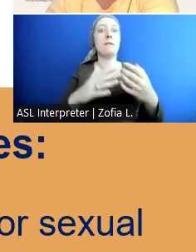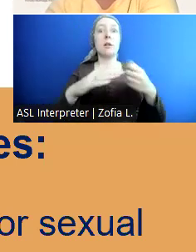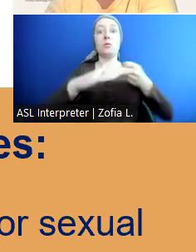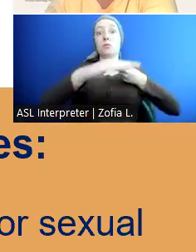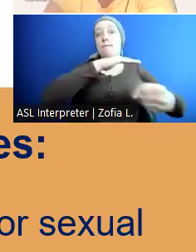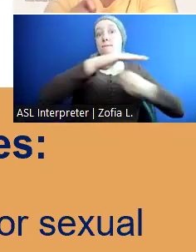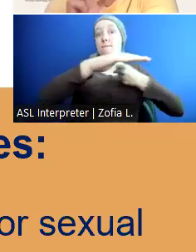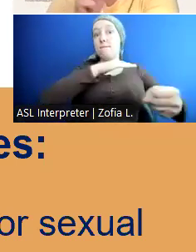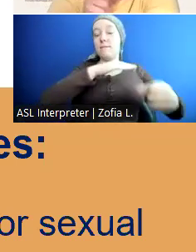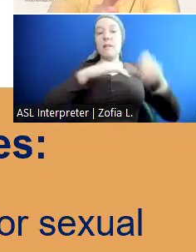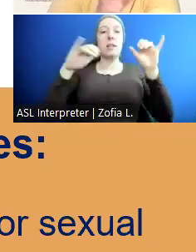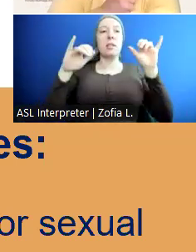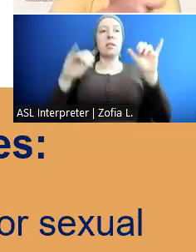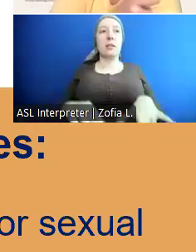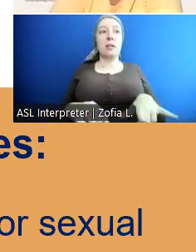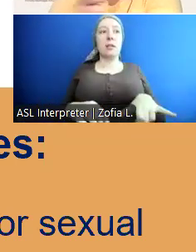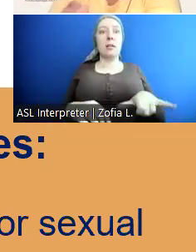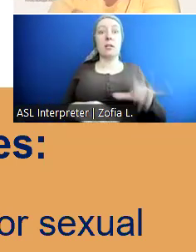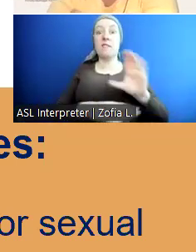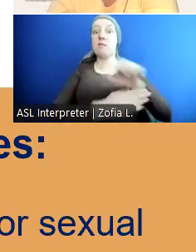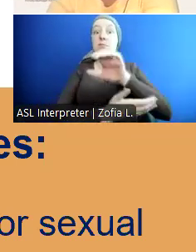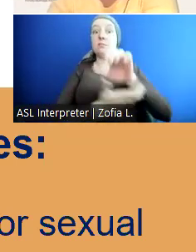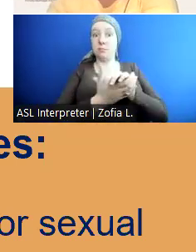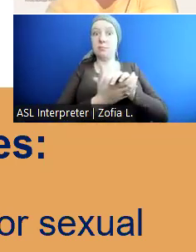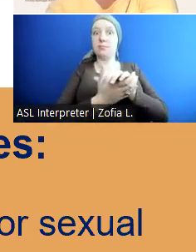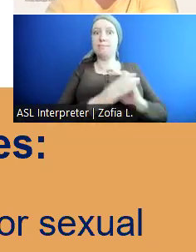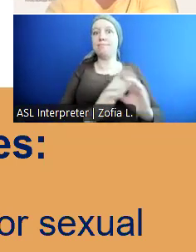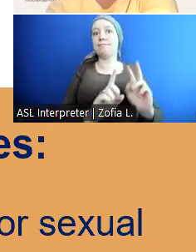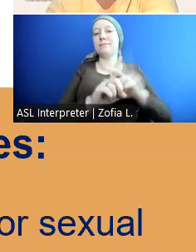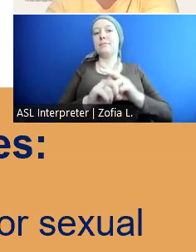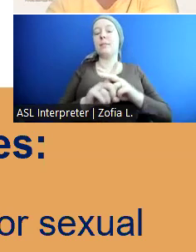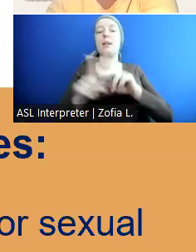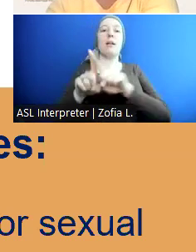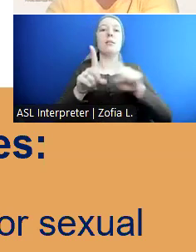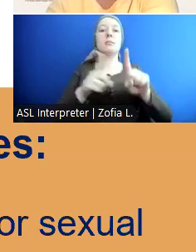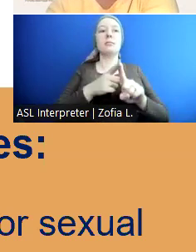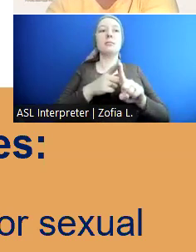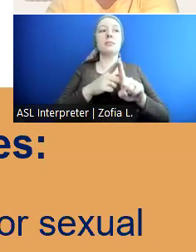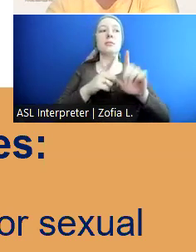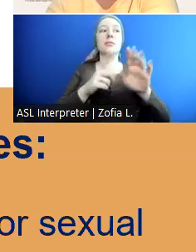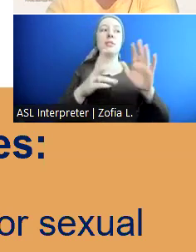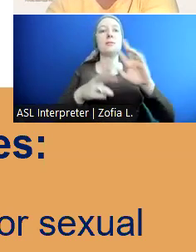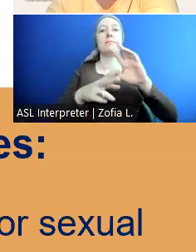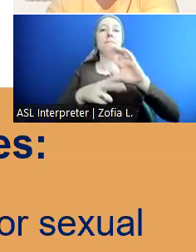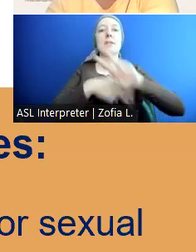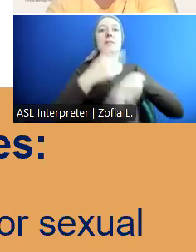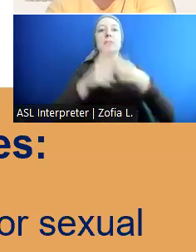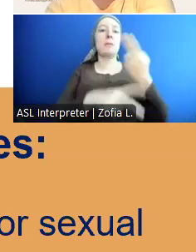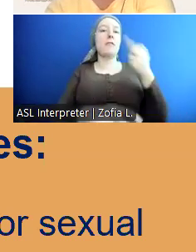that where forced marriage is used as an accompanying type of